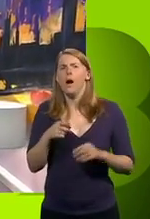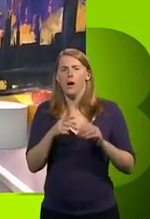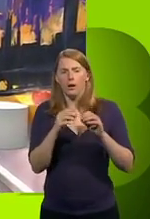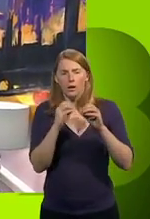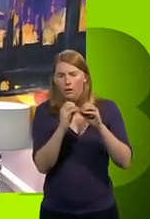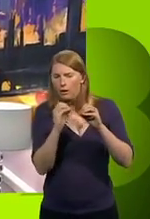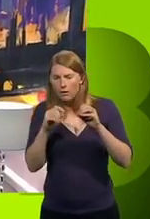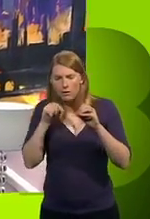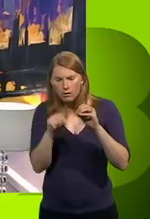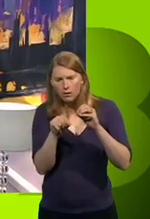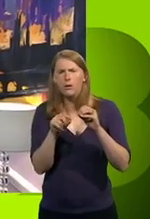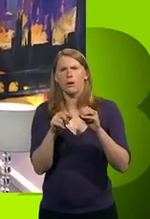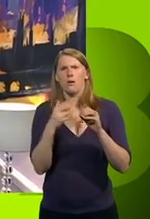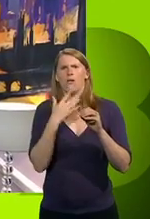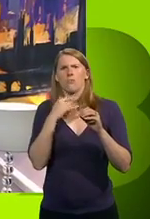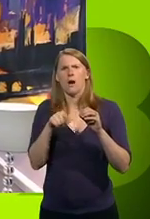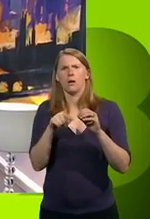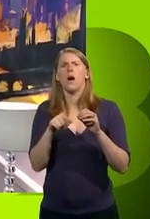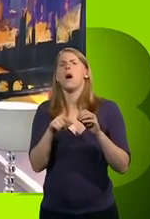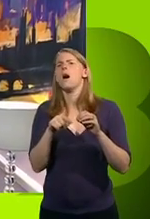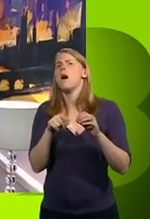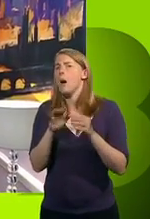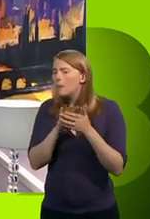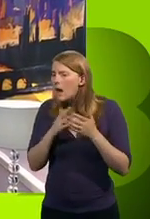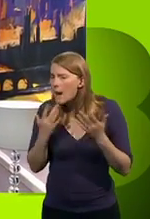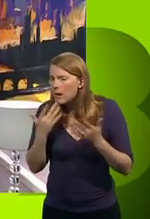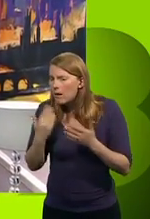see. So how much have I got on my account?